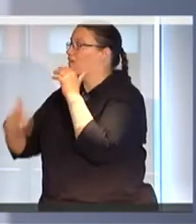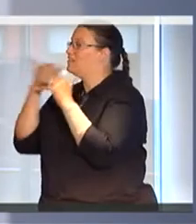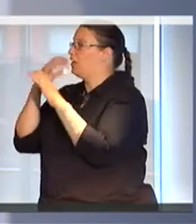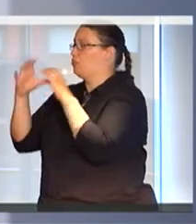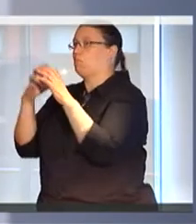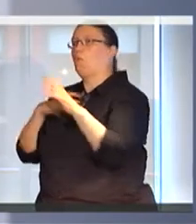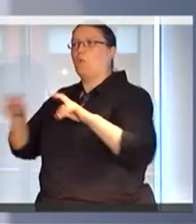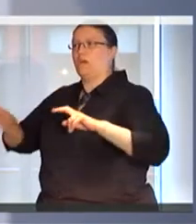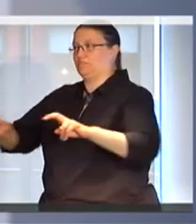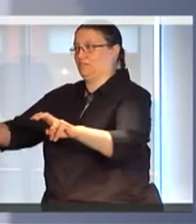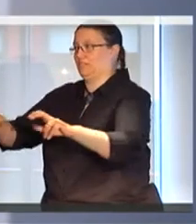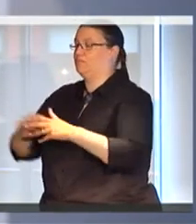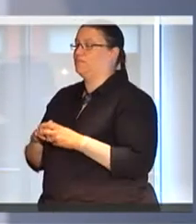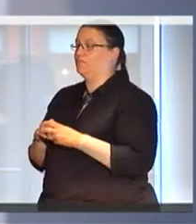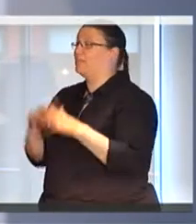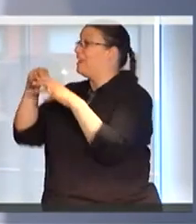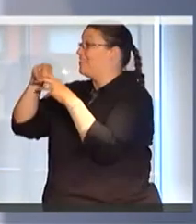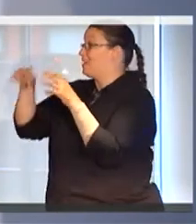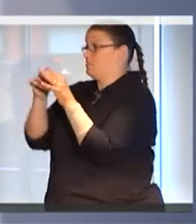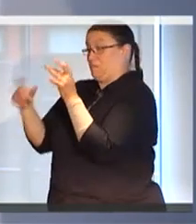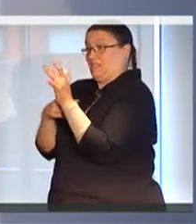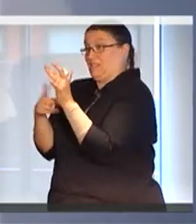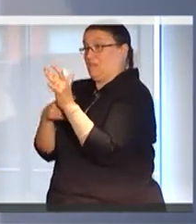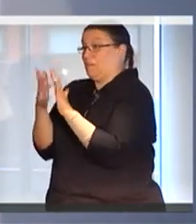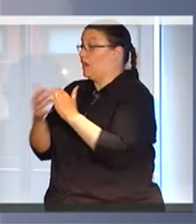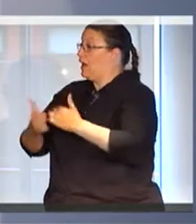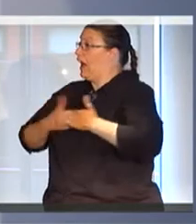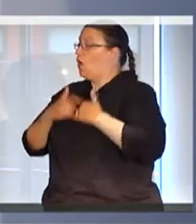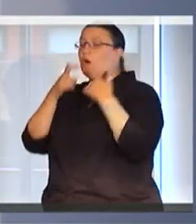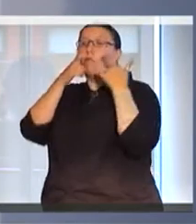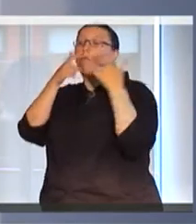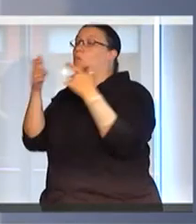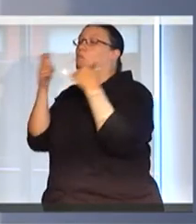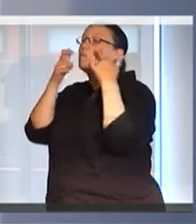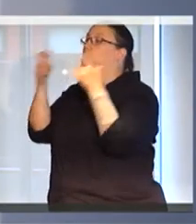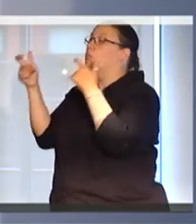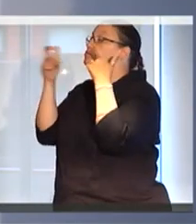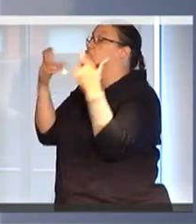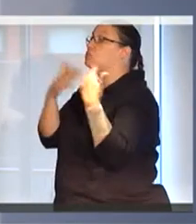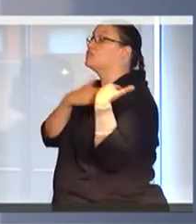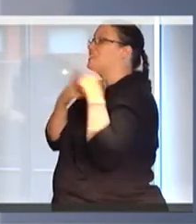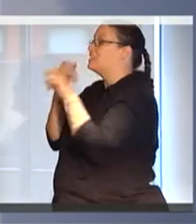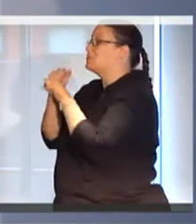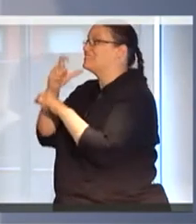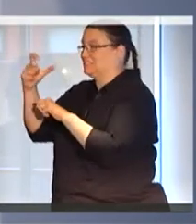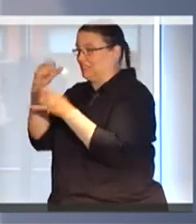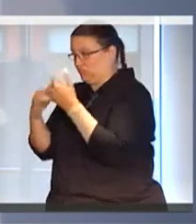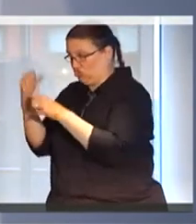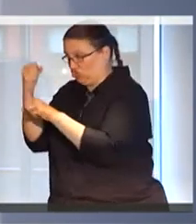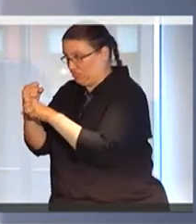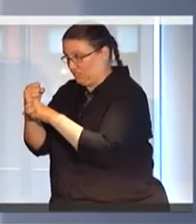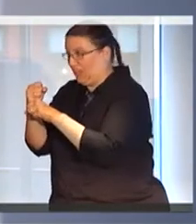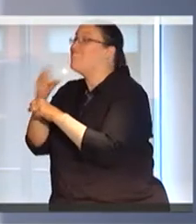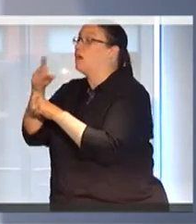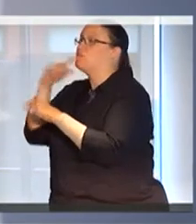Provisions in the bill would convert many of our monitoring responsibilities for important consumer safeguards such as the CSG into